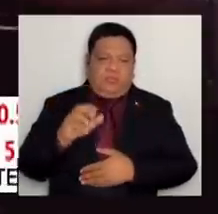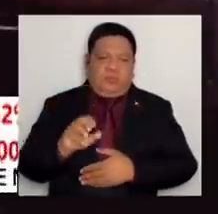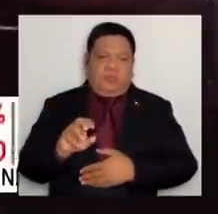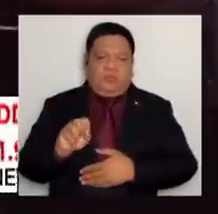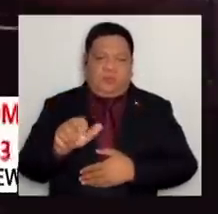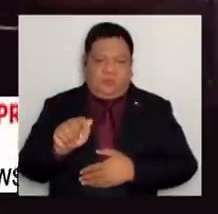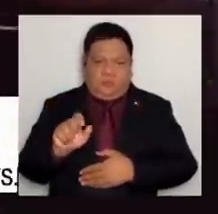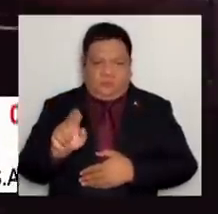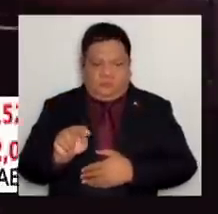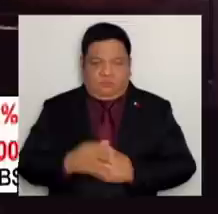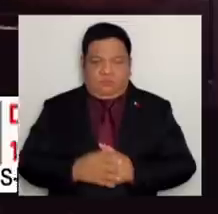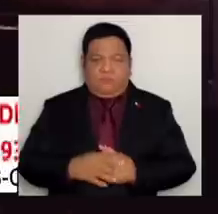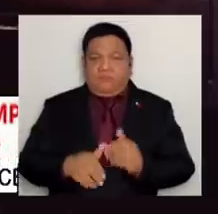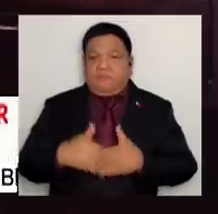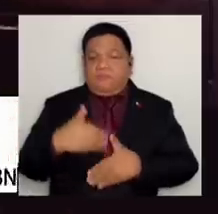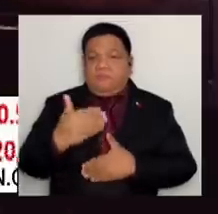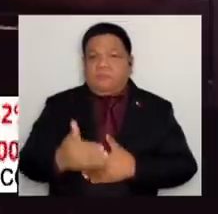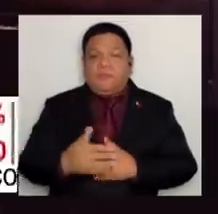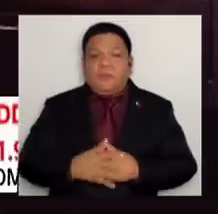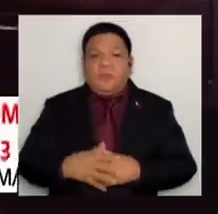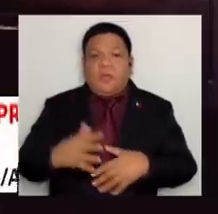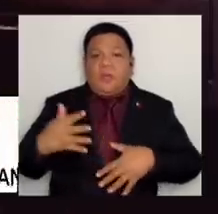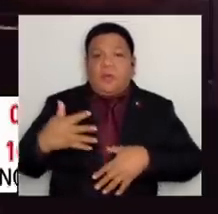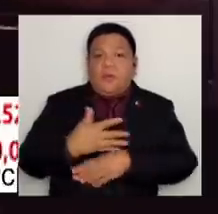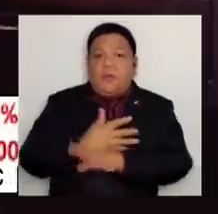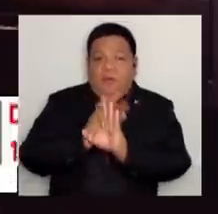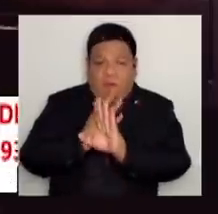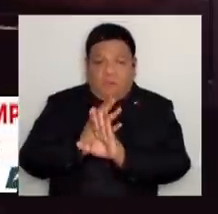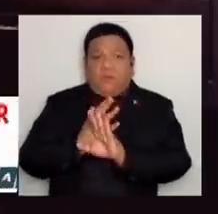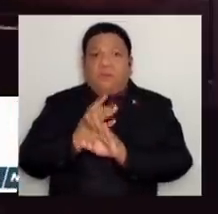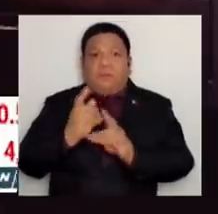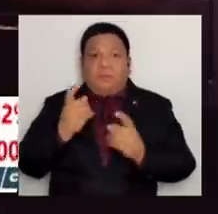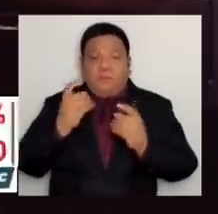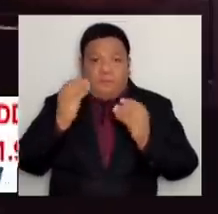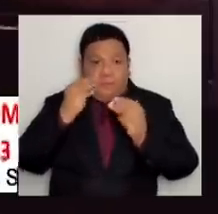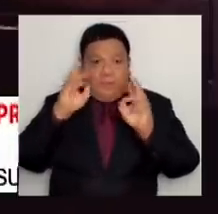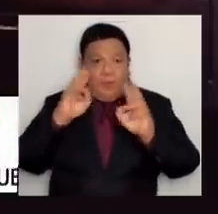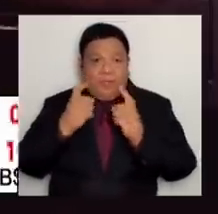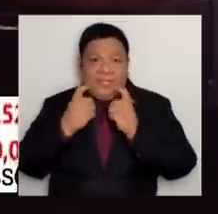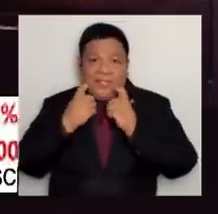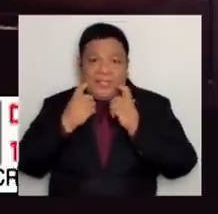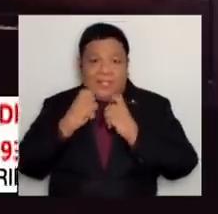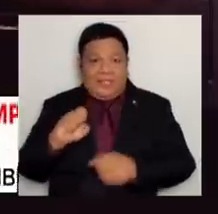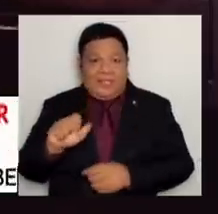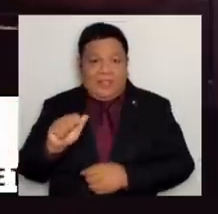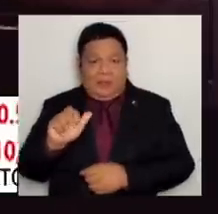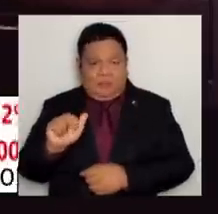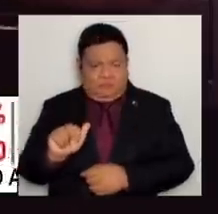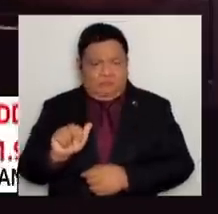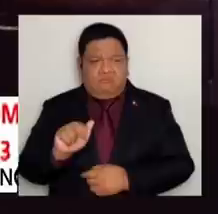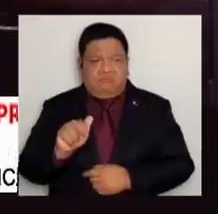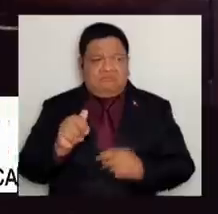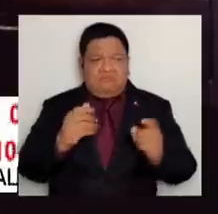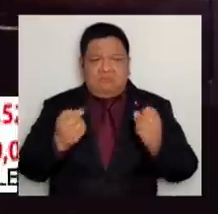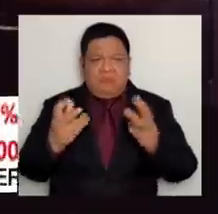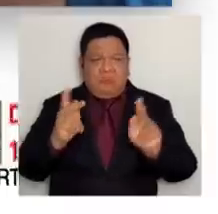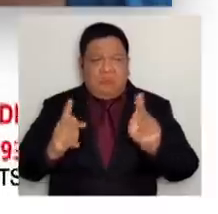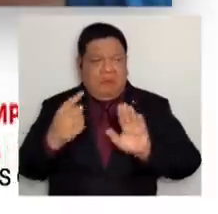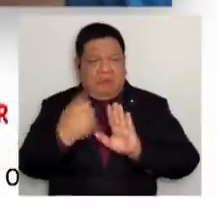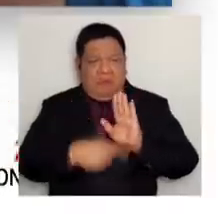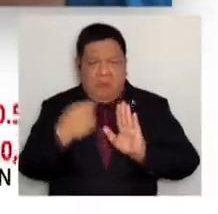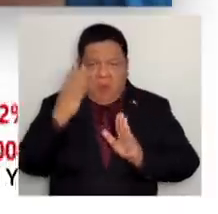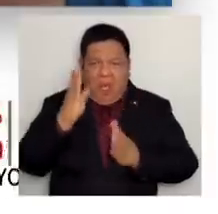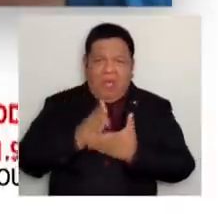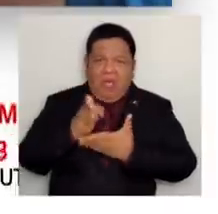Meanwhile, Davao City Mayor Sara Duterte Carpio defends her recent trips around the Philippines as the pandemic rages. The president's